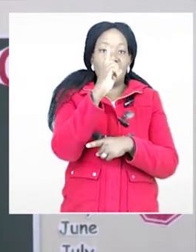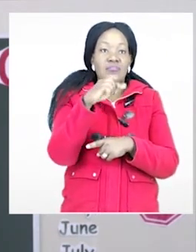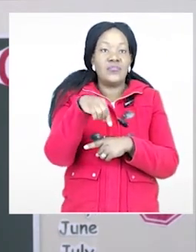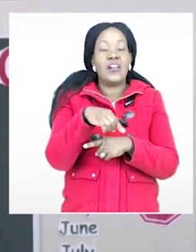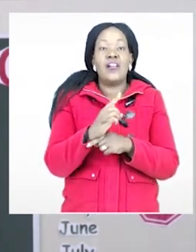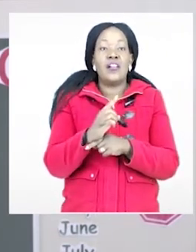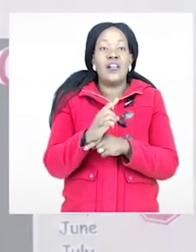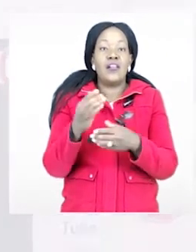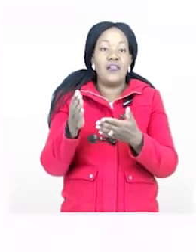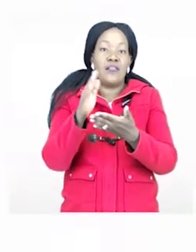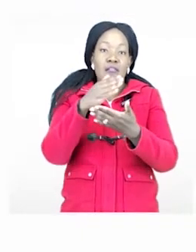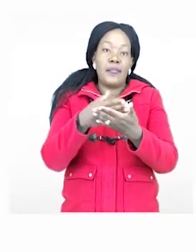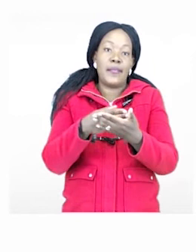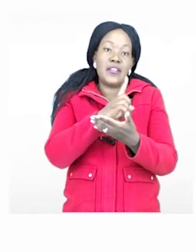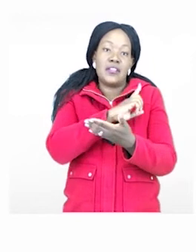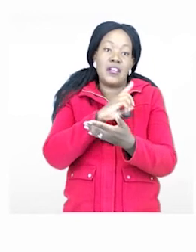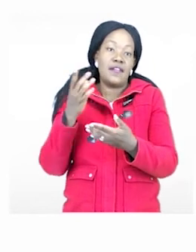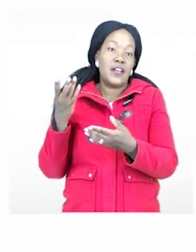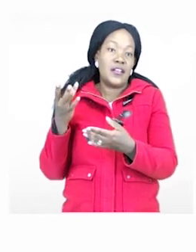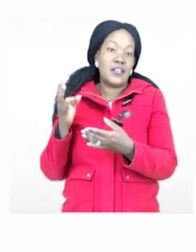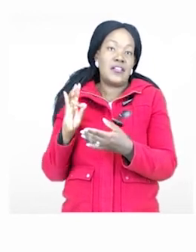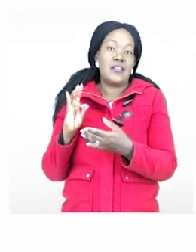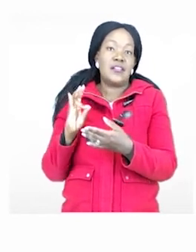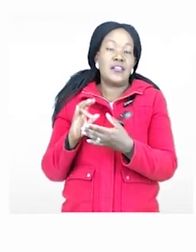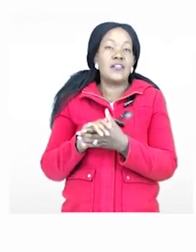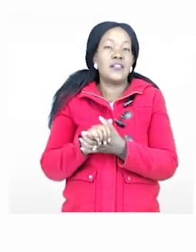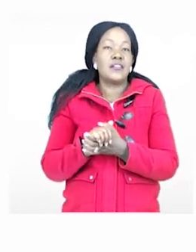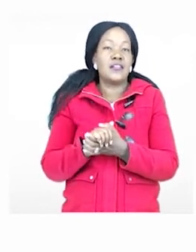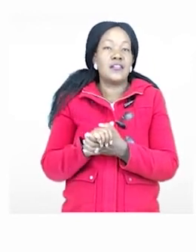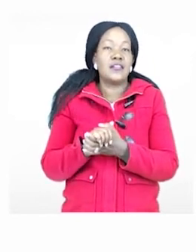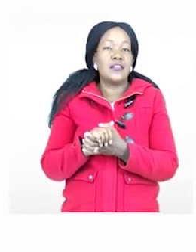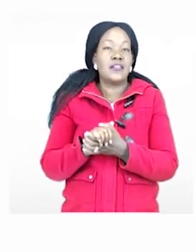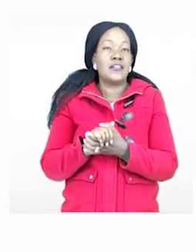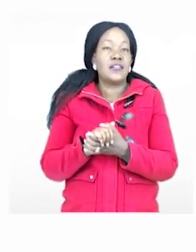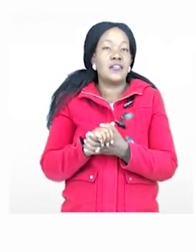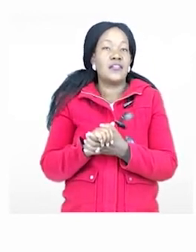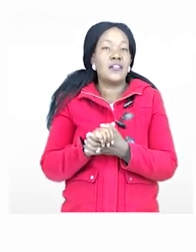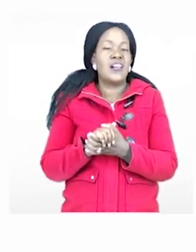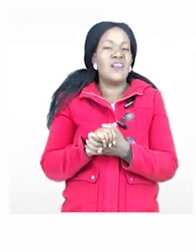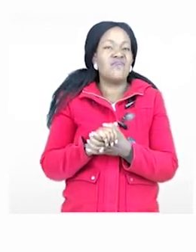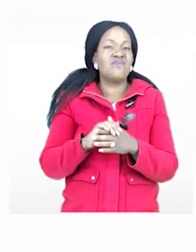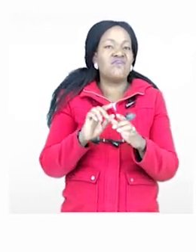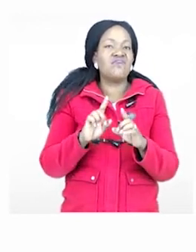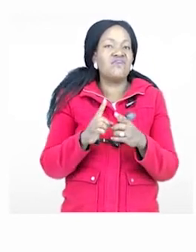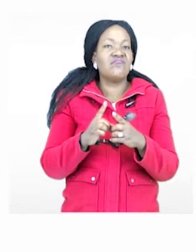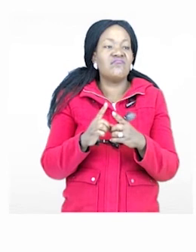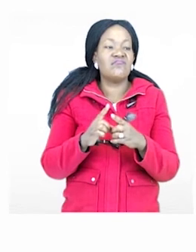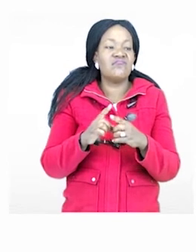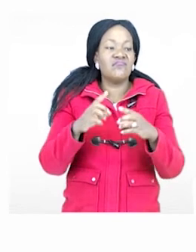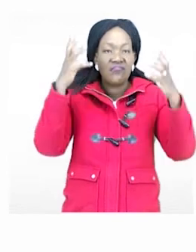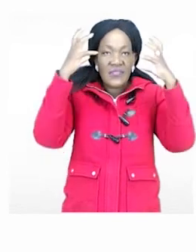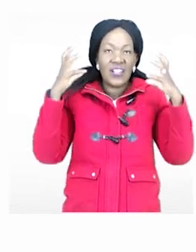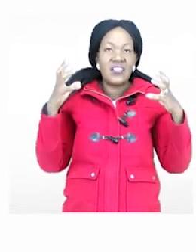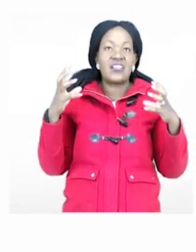turn to page 17 because I would like you to take a look at that. Now some of the lions are walking one way